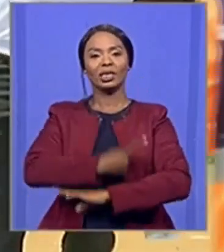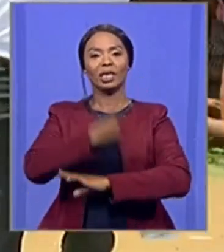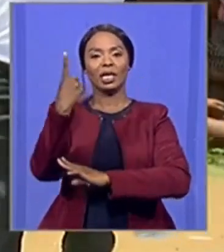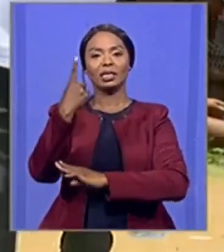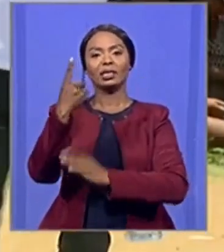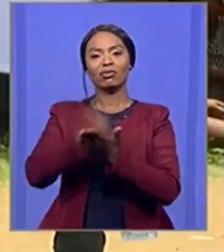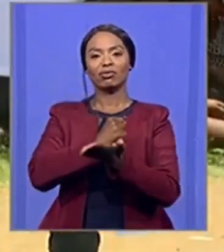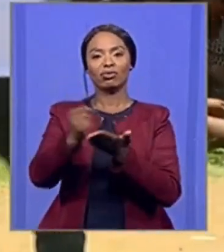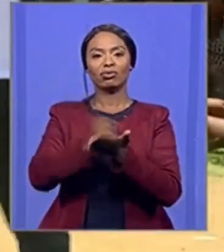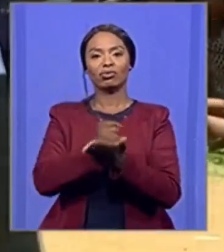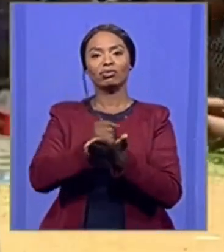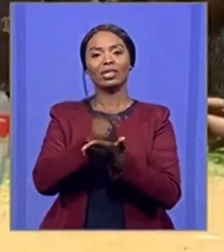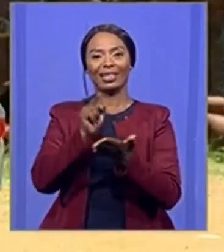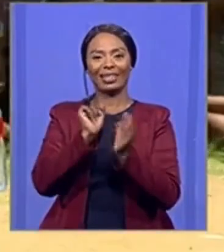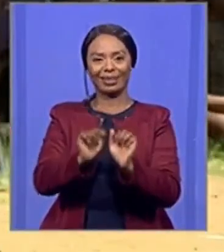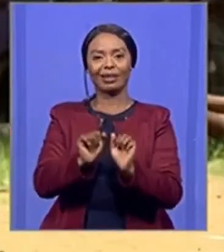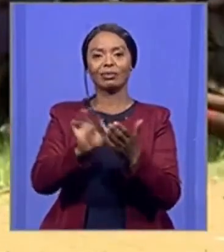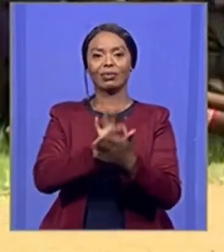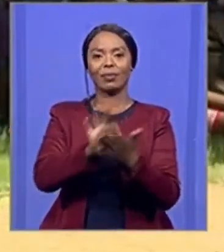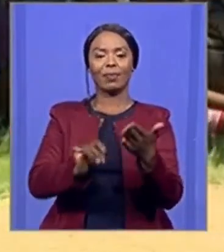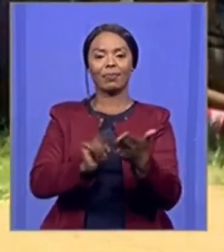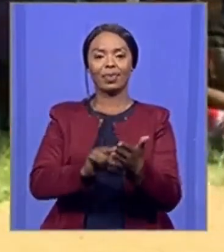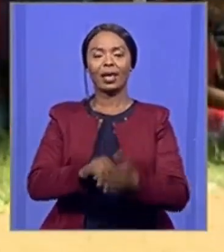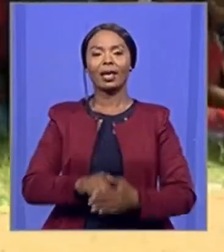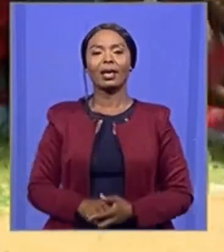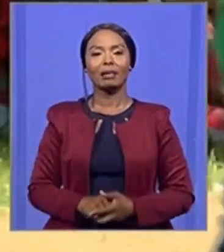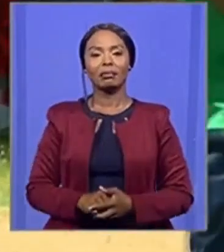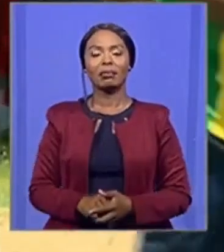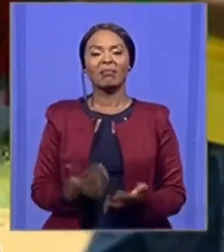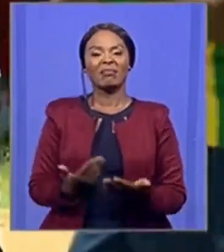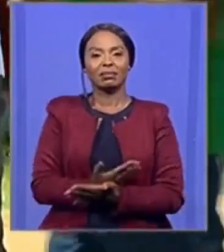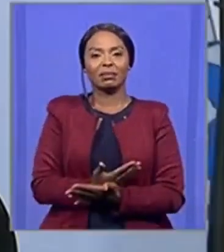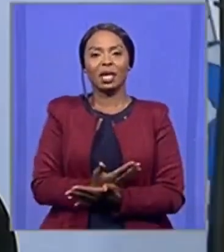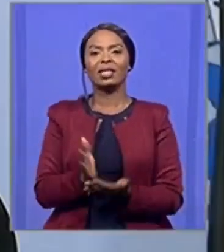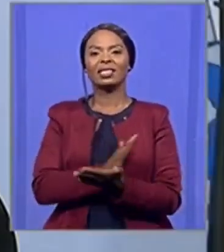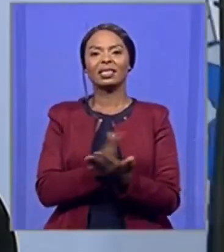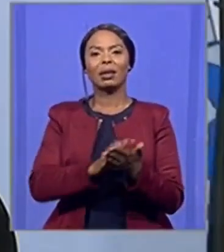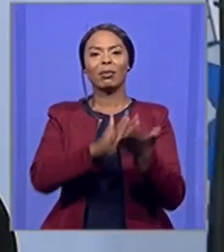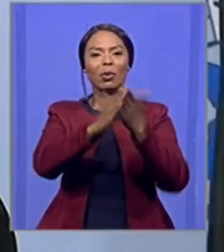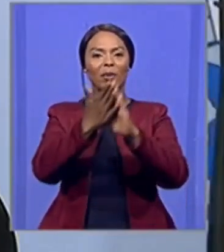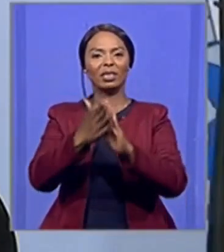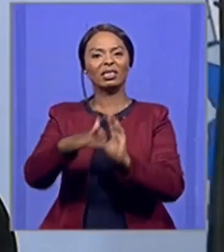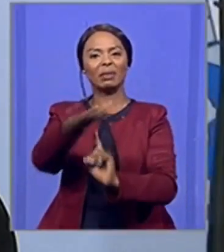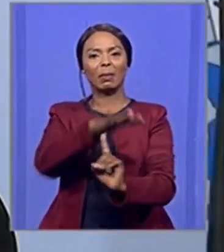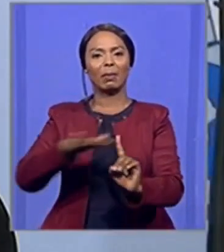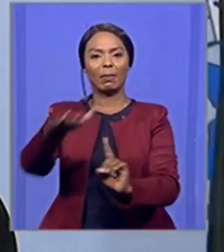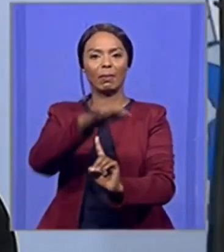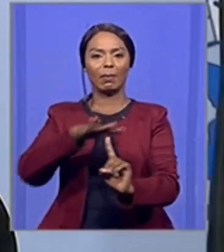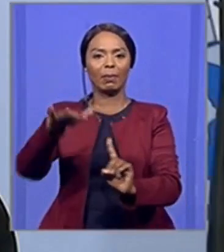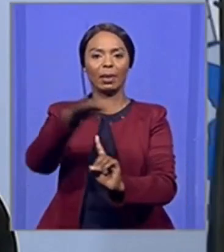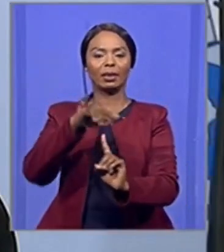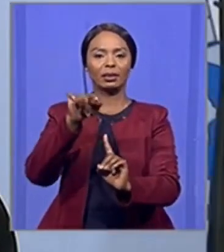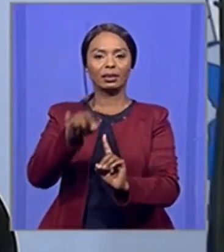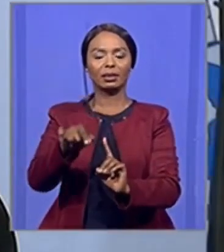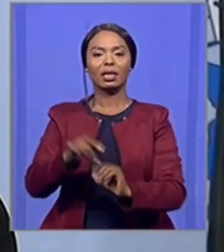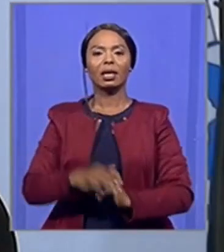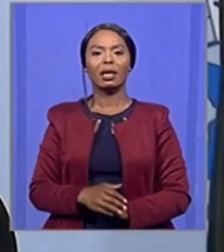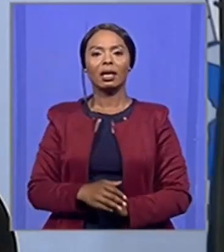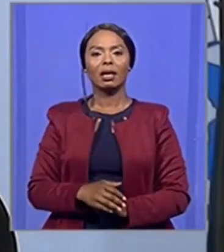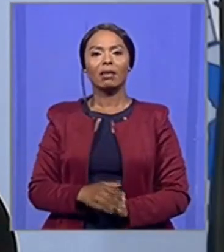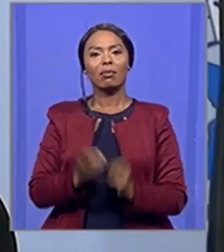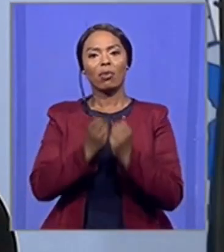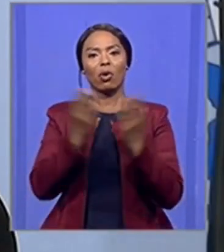voter registration. It is regrettable that in certain communities, there's still the practice